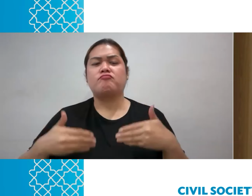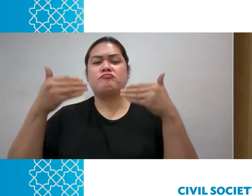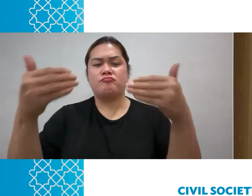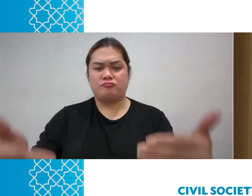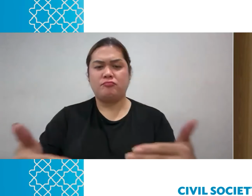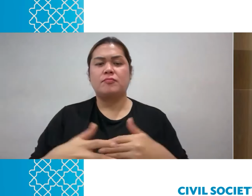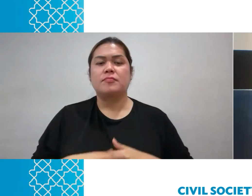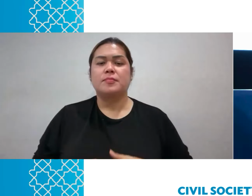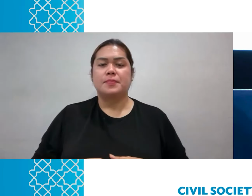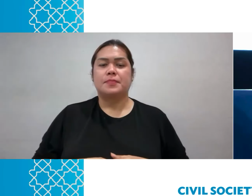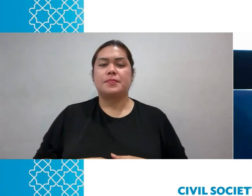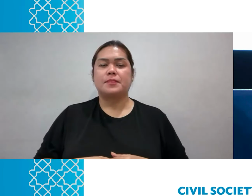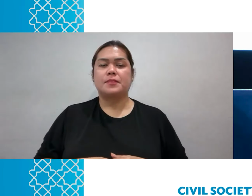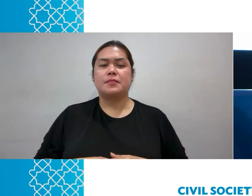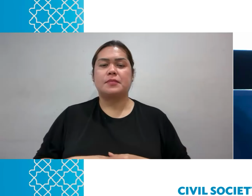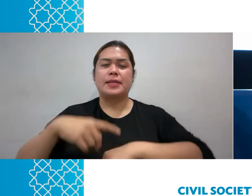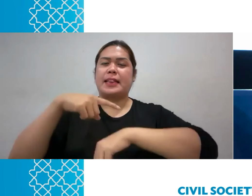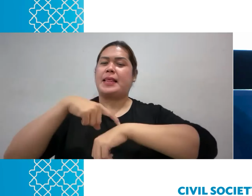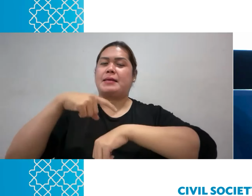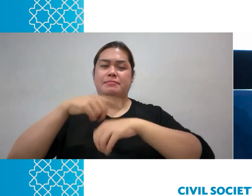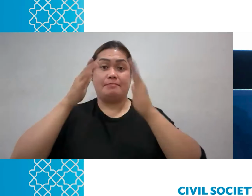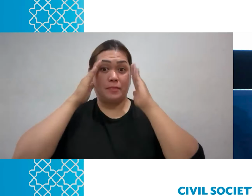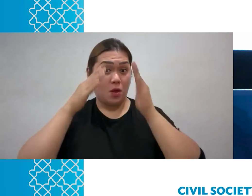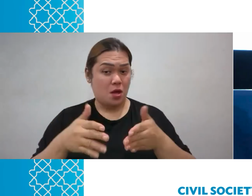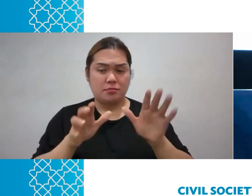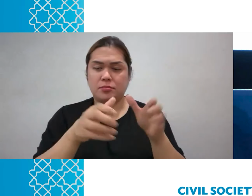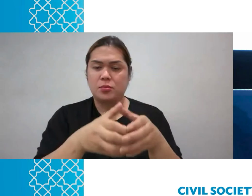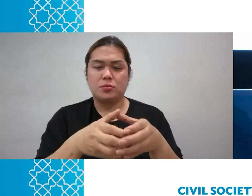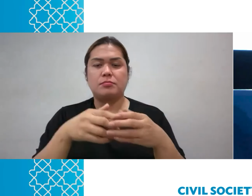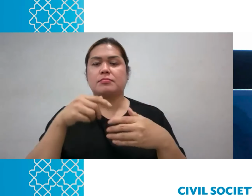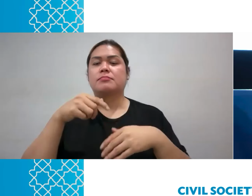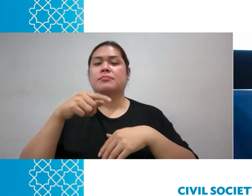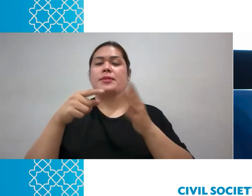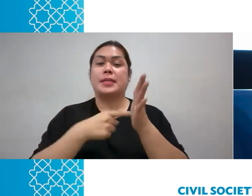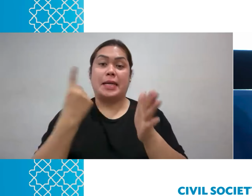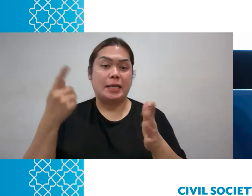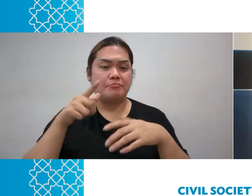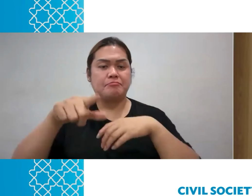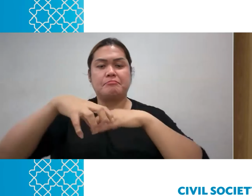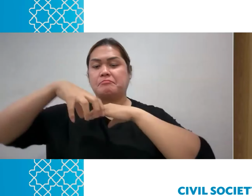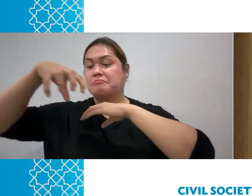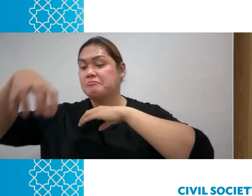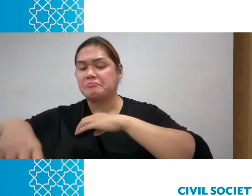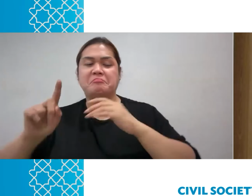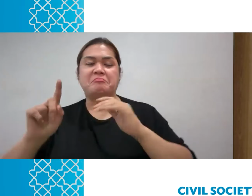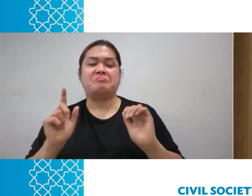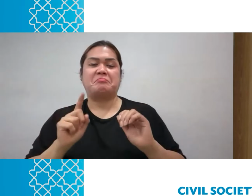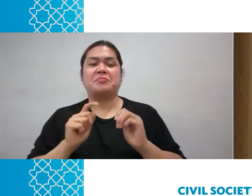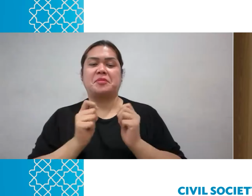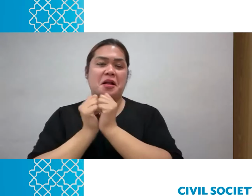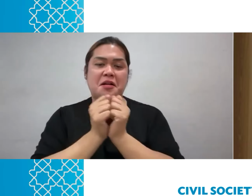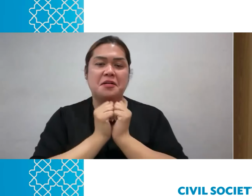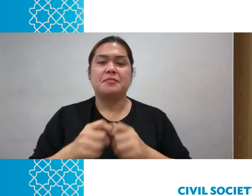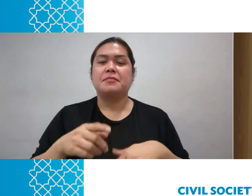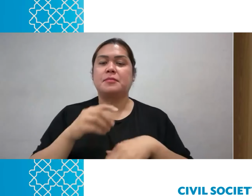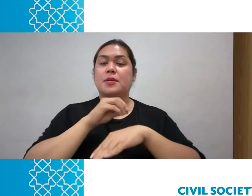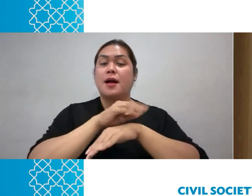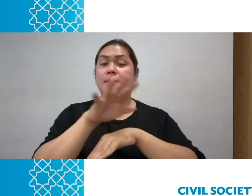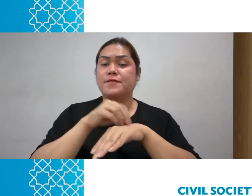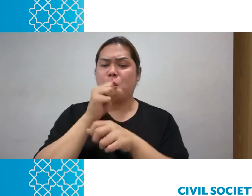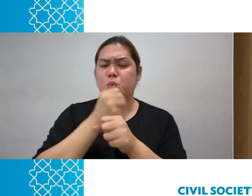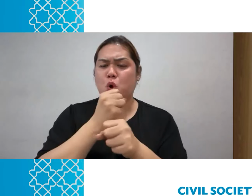focus group or a one-time walk around the neighborhood together, but a permanent advisory council or a working group that brings in